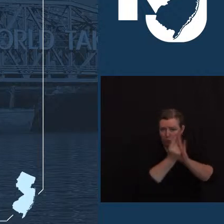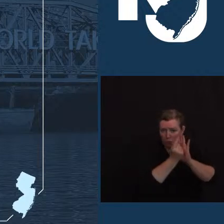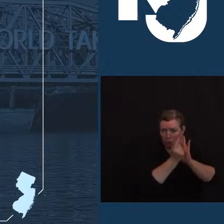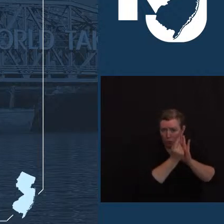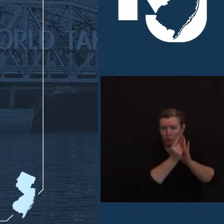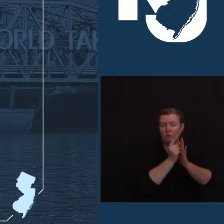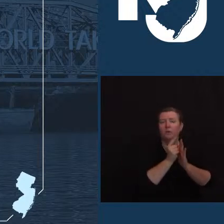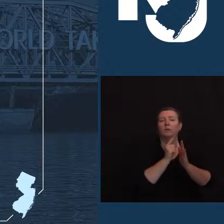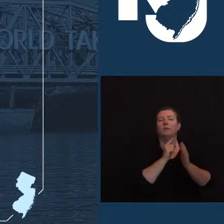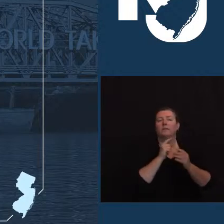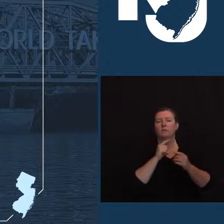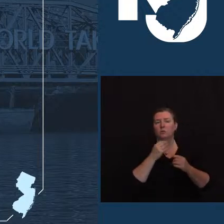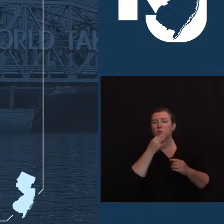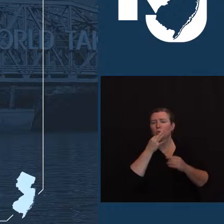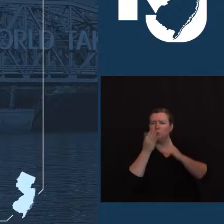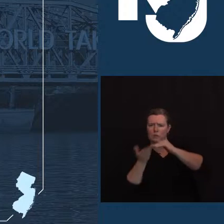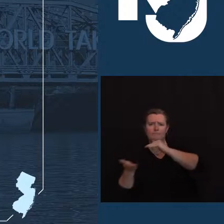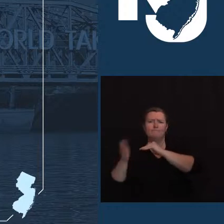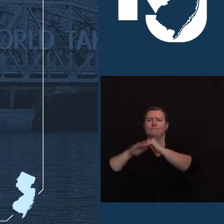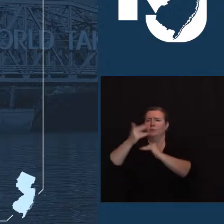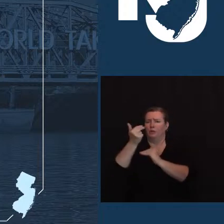months. They're